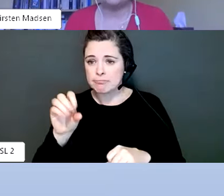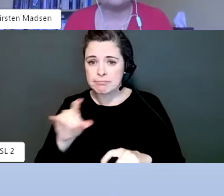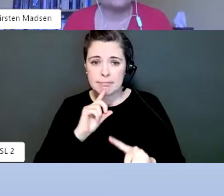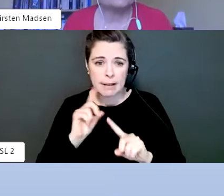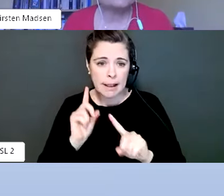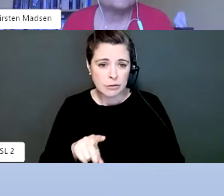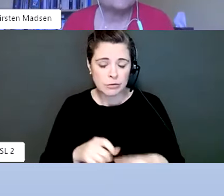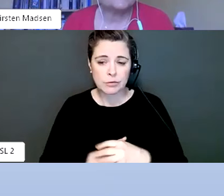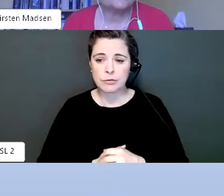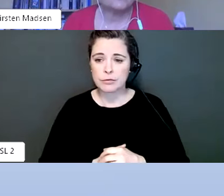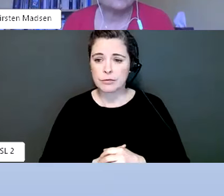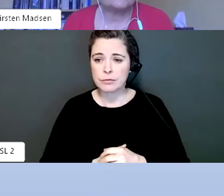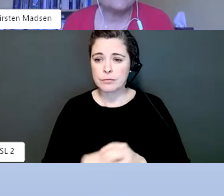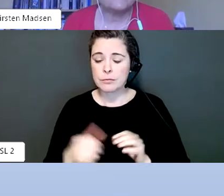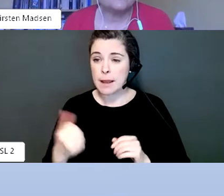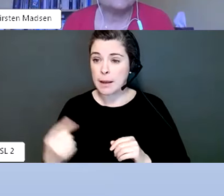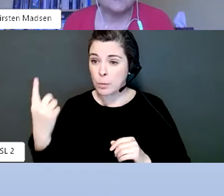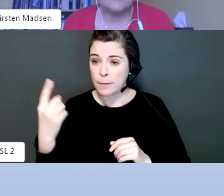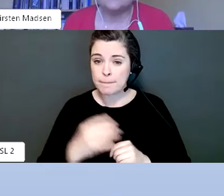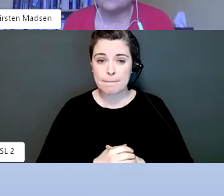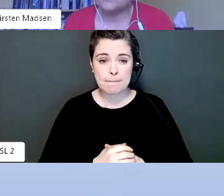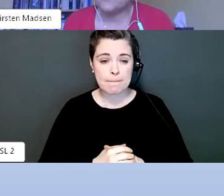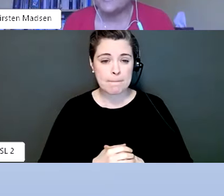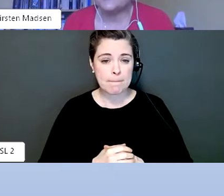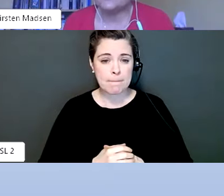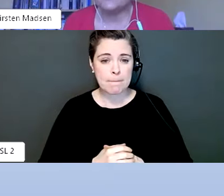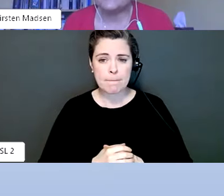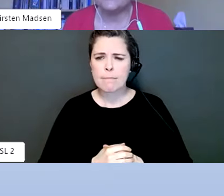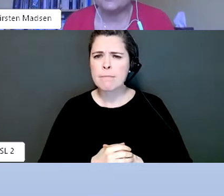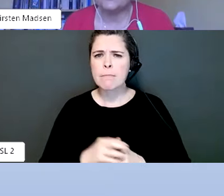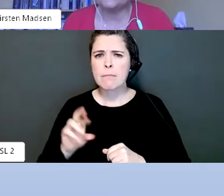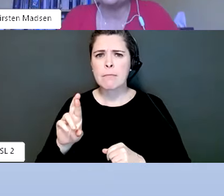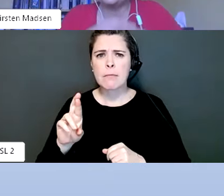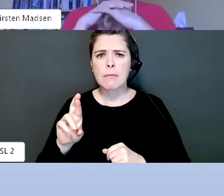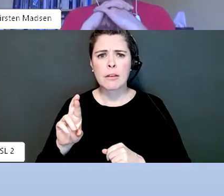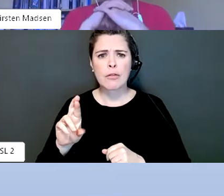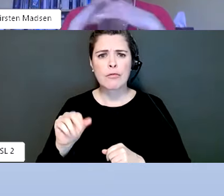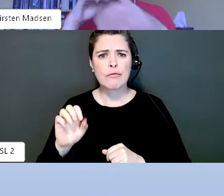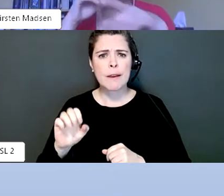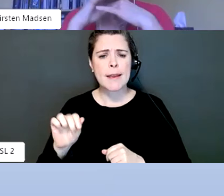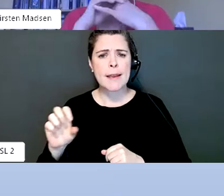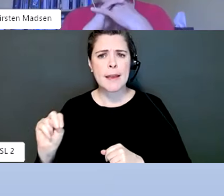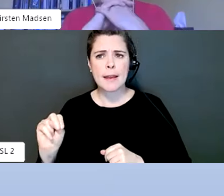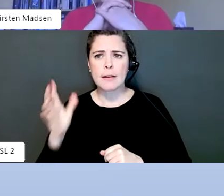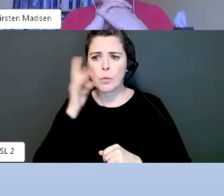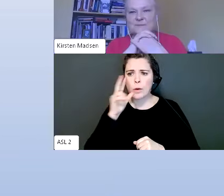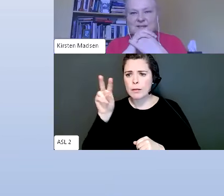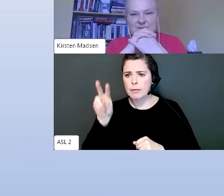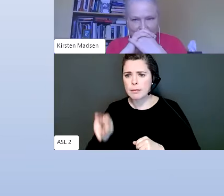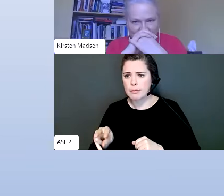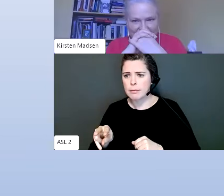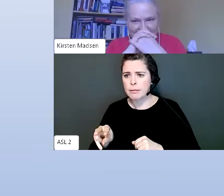up the forum to if there's, I don't know if Rayanne's going to be looking through and yes, I think it's Rayanne who will